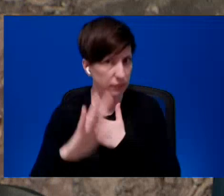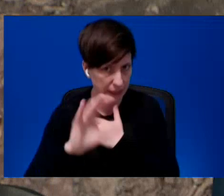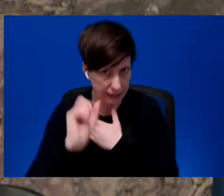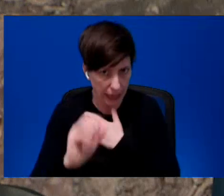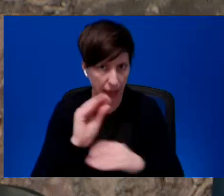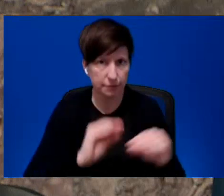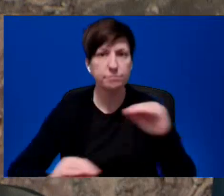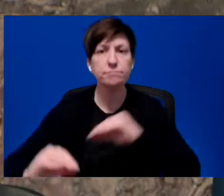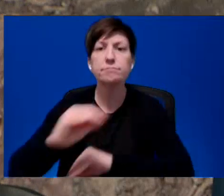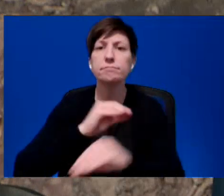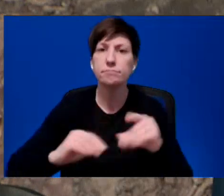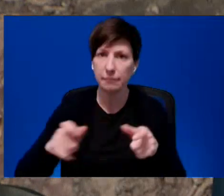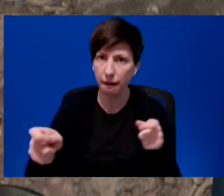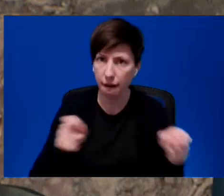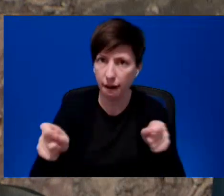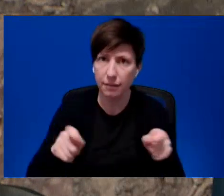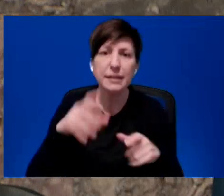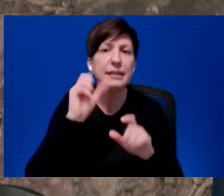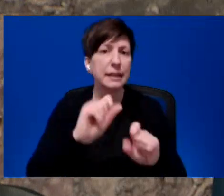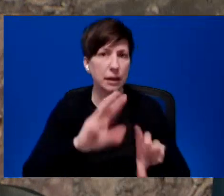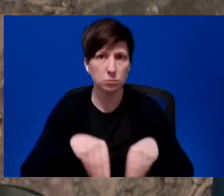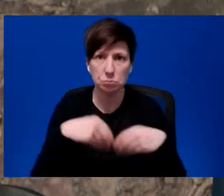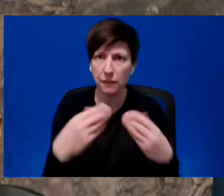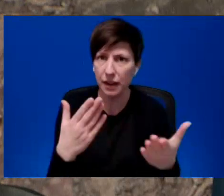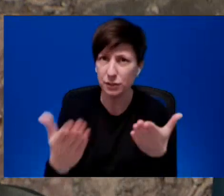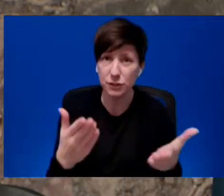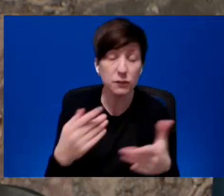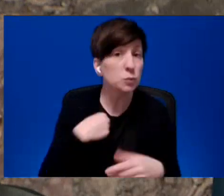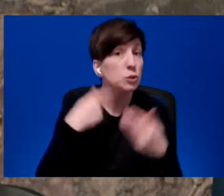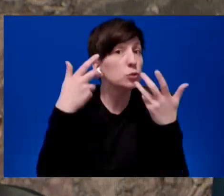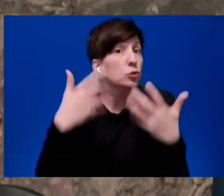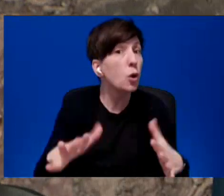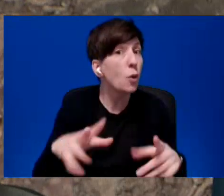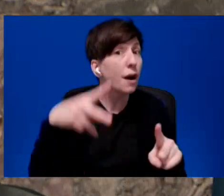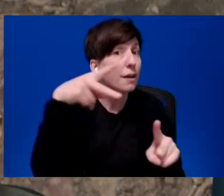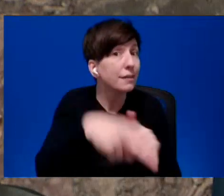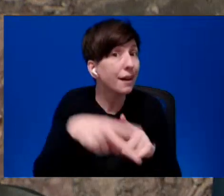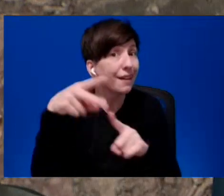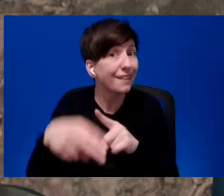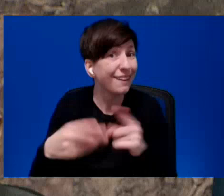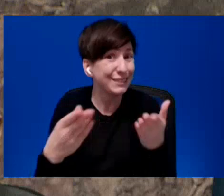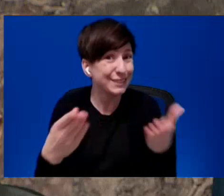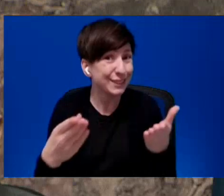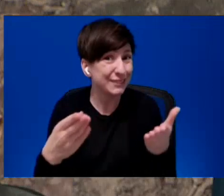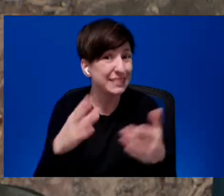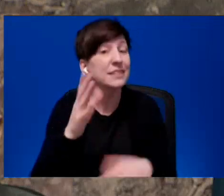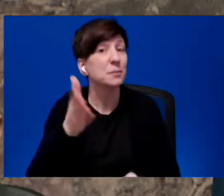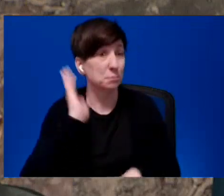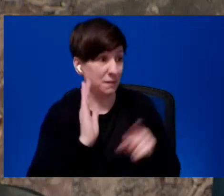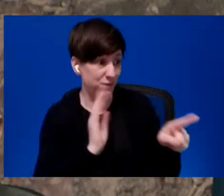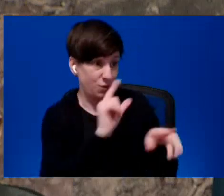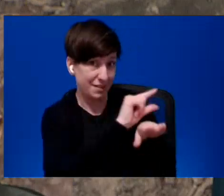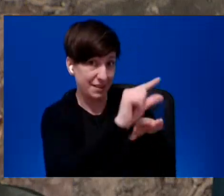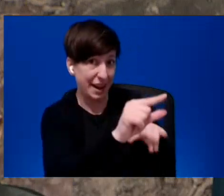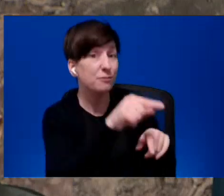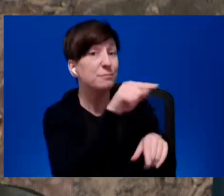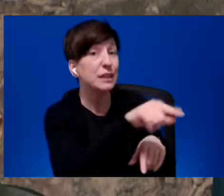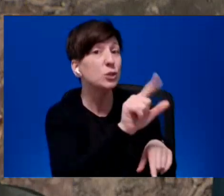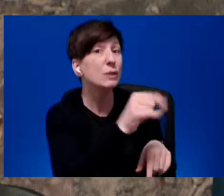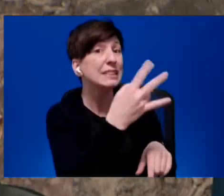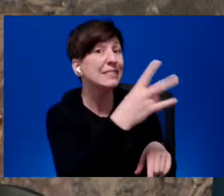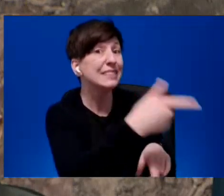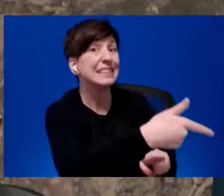is about not having a deficit of services, which we were left with. That's what we inherited in 2017, Mr. Speaker,